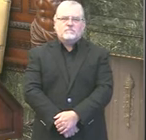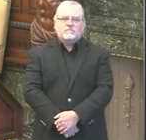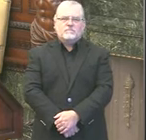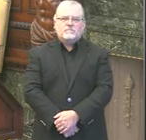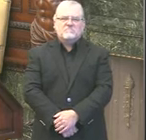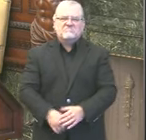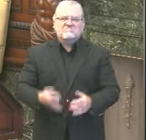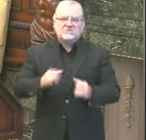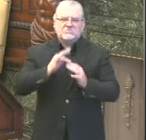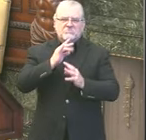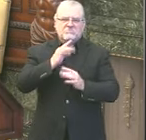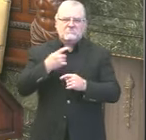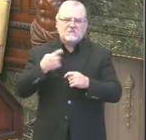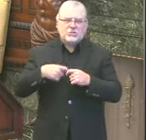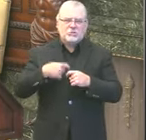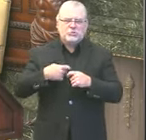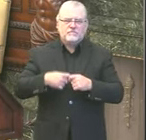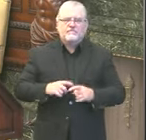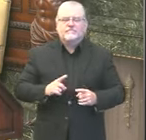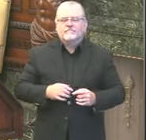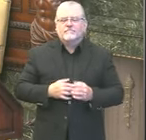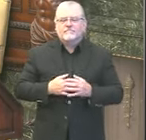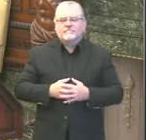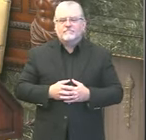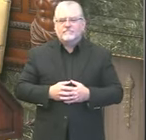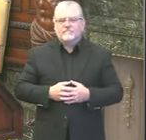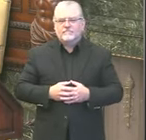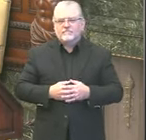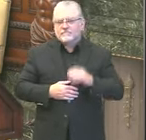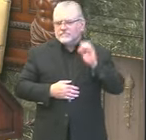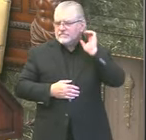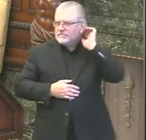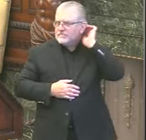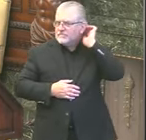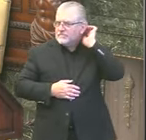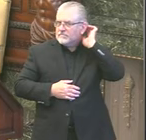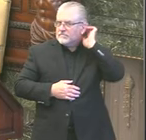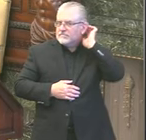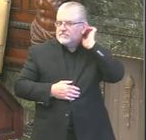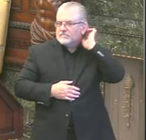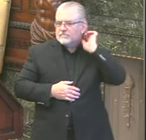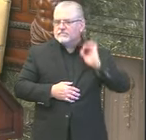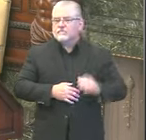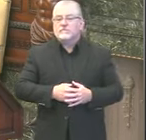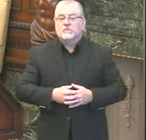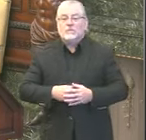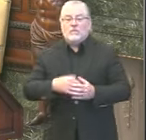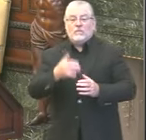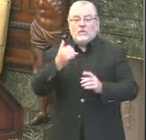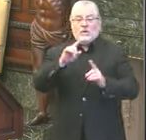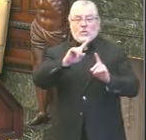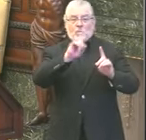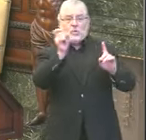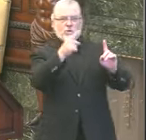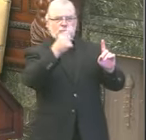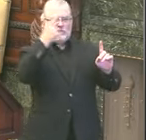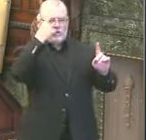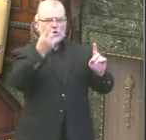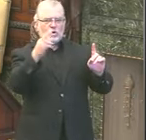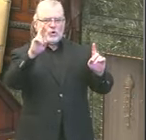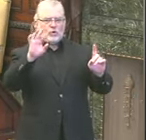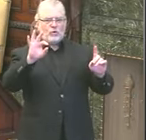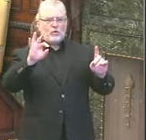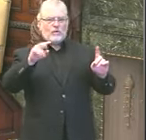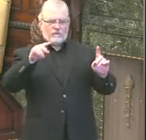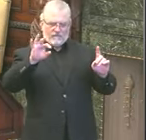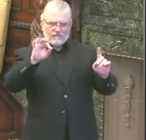Argenis, te refieres a las vacunas infantiles, ¿verdad? Sí, vacunas infantiles, sí. Bien. The question for Dr. Farley is a two-part question. The first